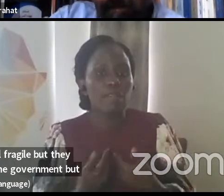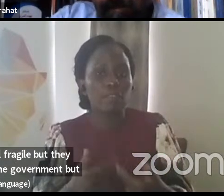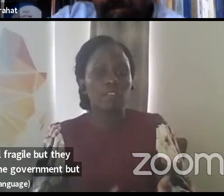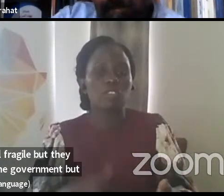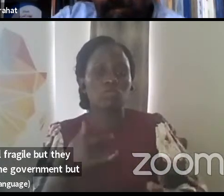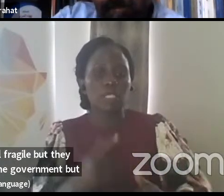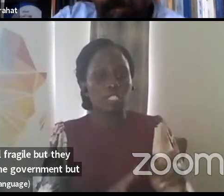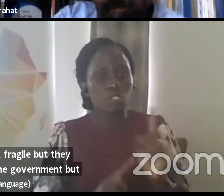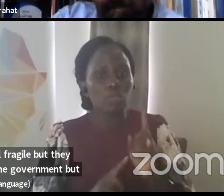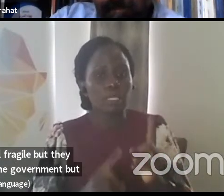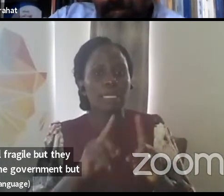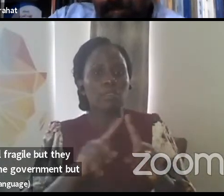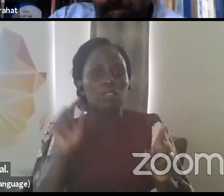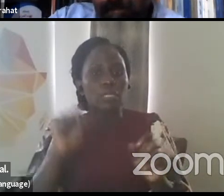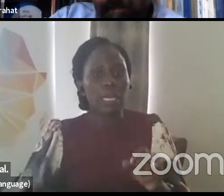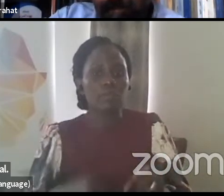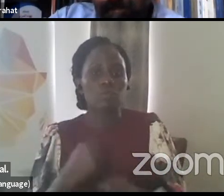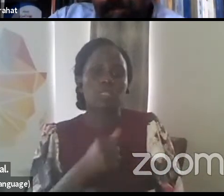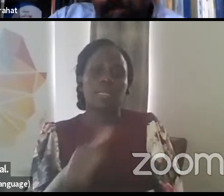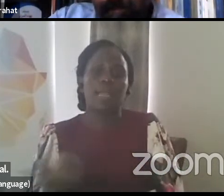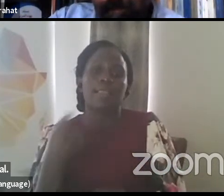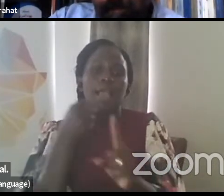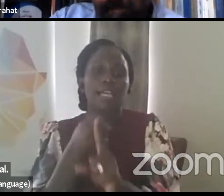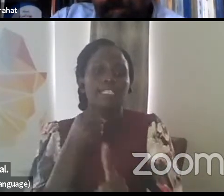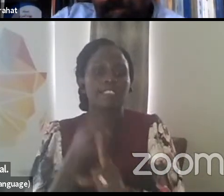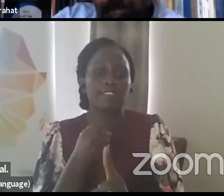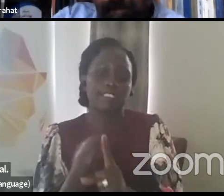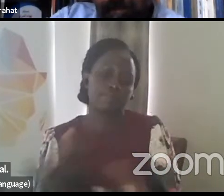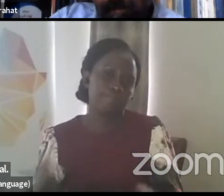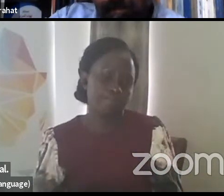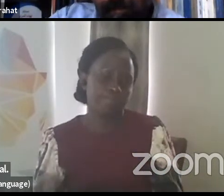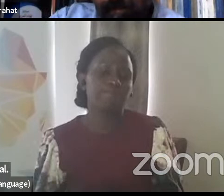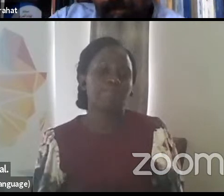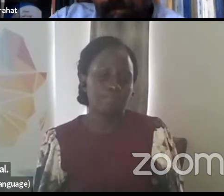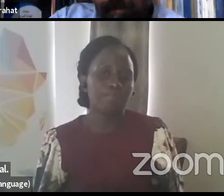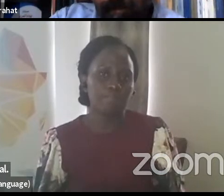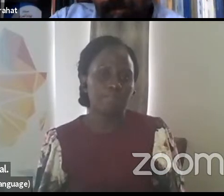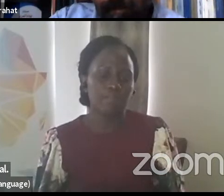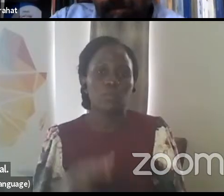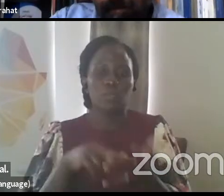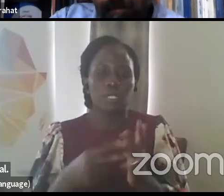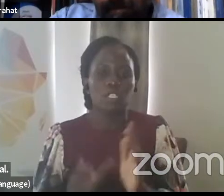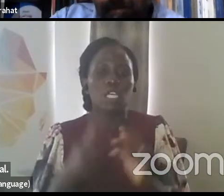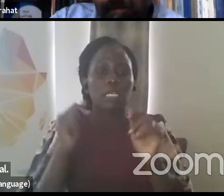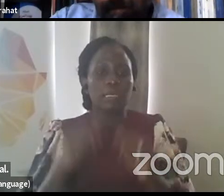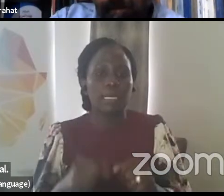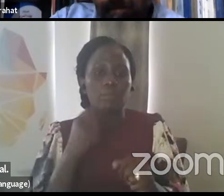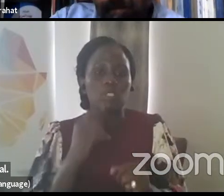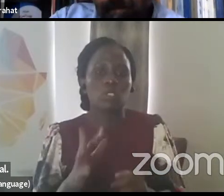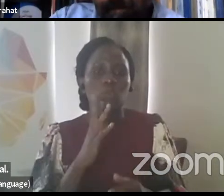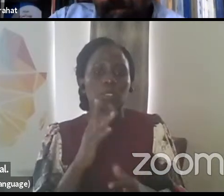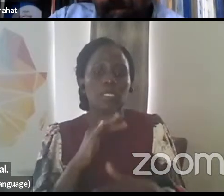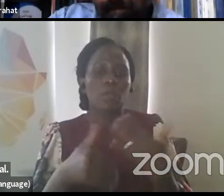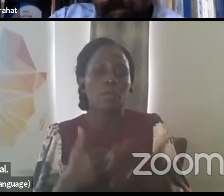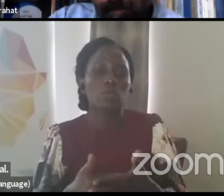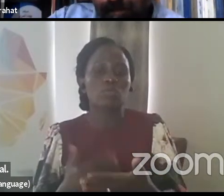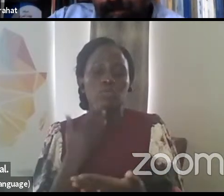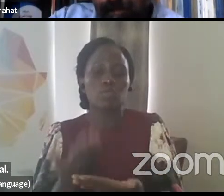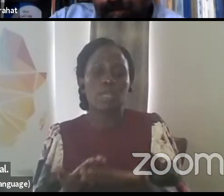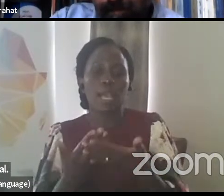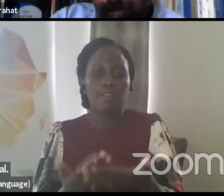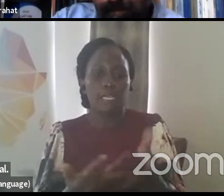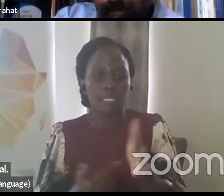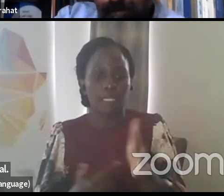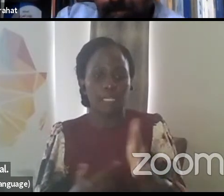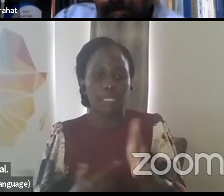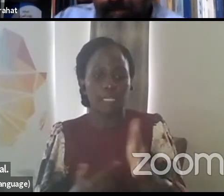security, and that was the case of many activists actually. Speaking of that we are going to an election, and